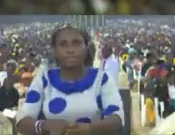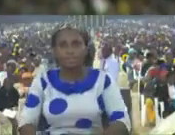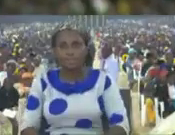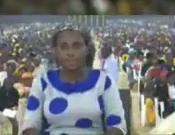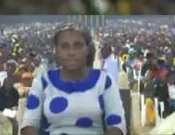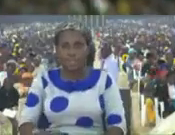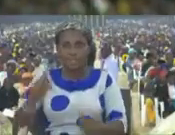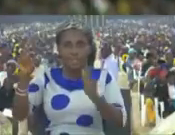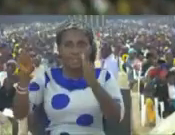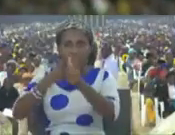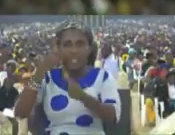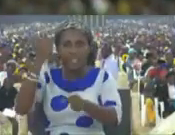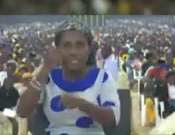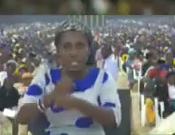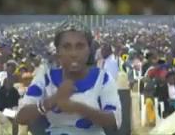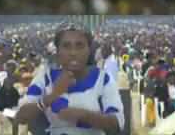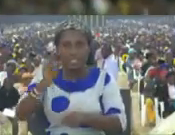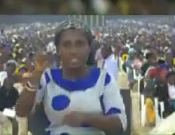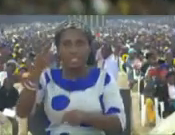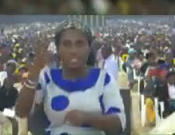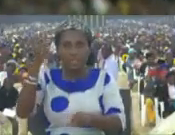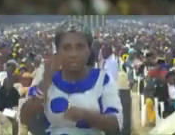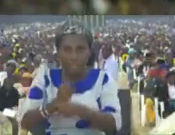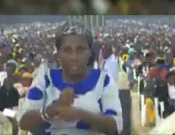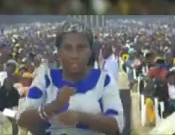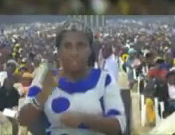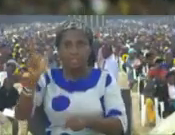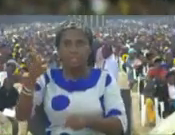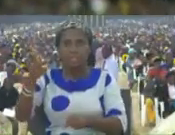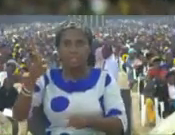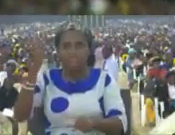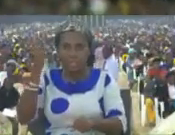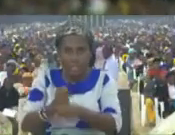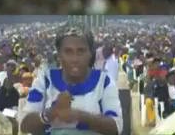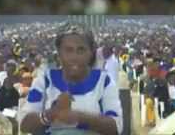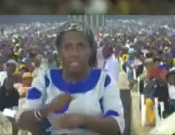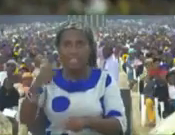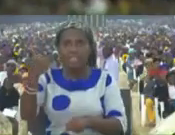First year, second year, third year, 10th year,